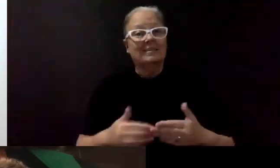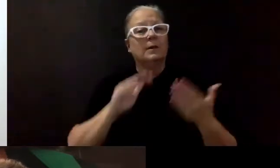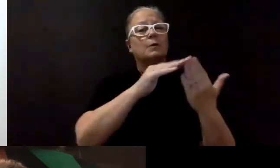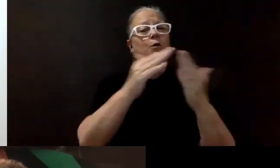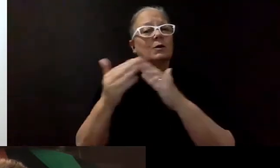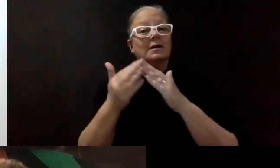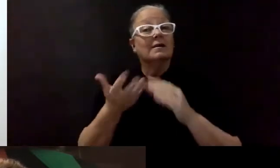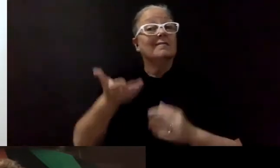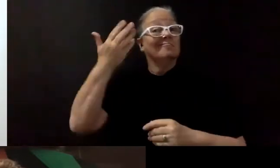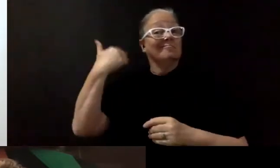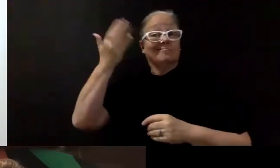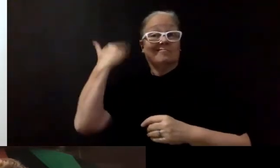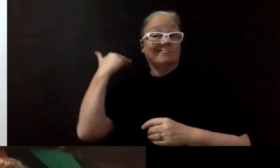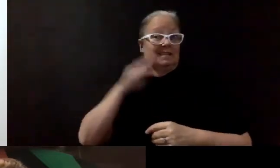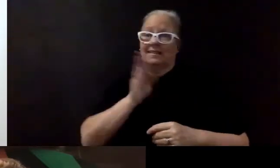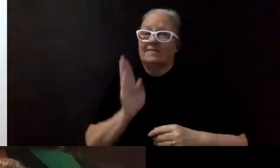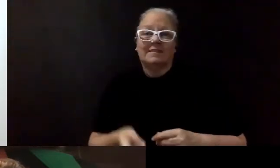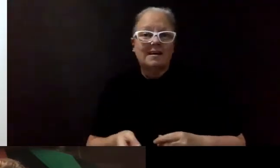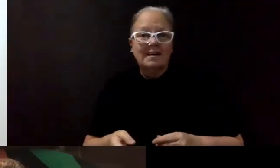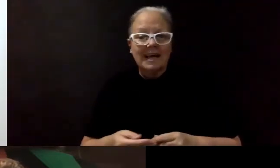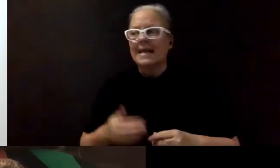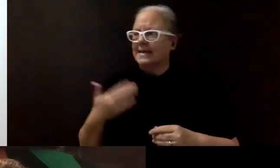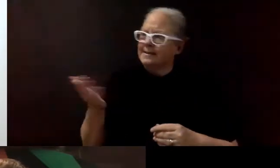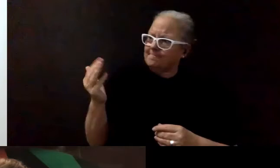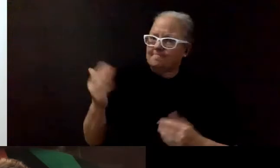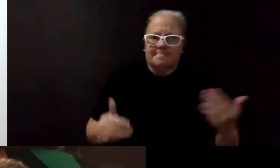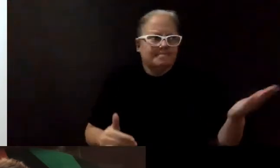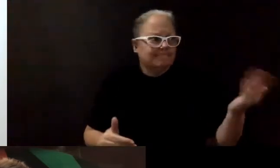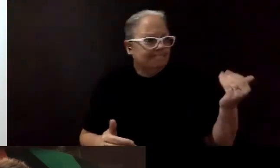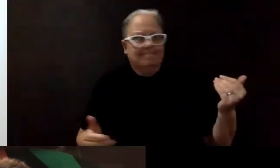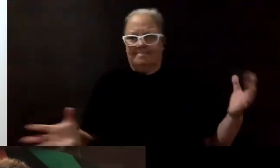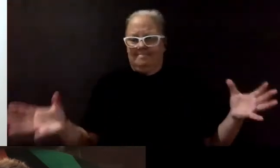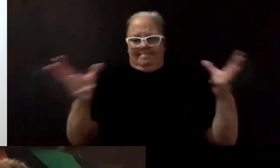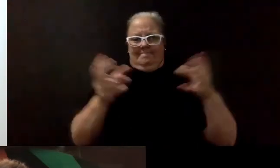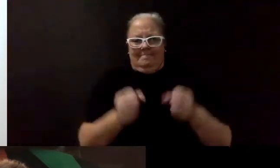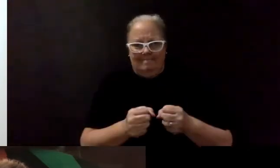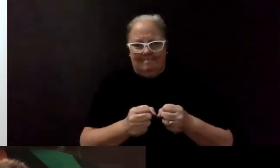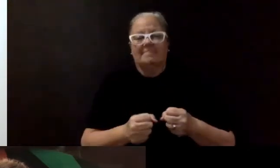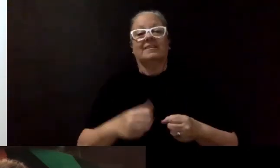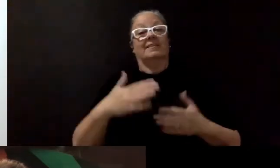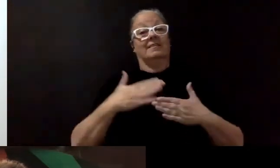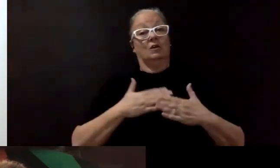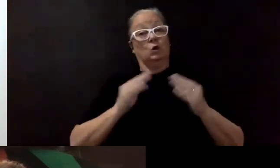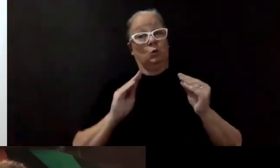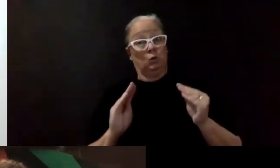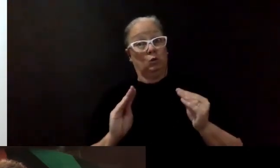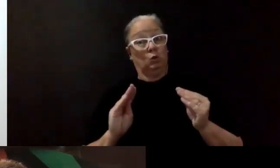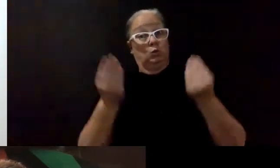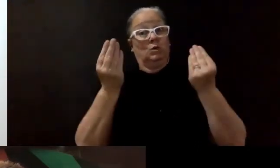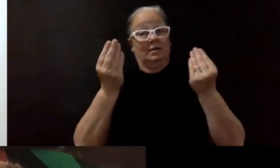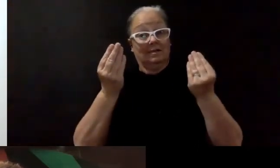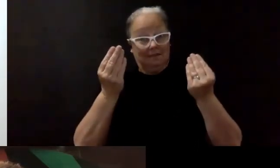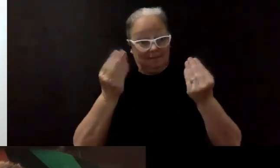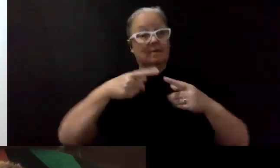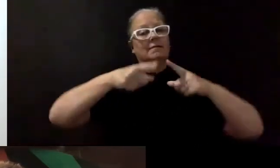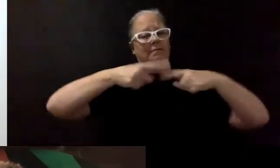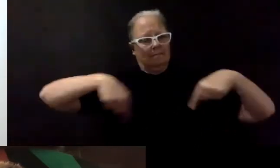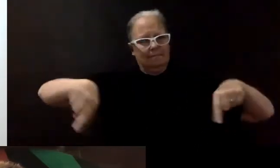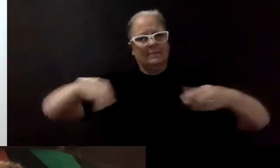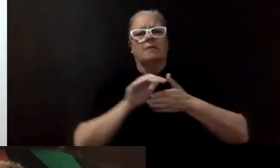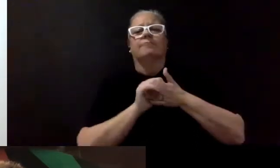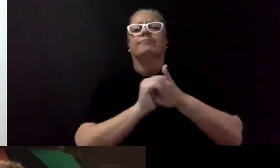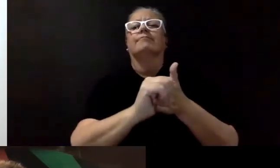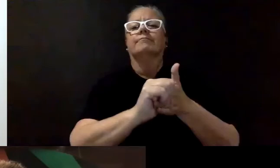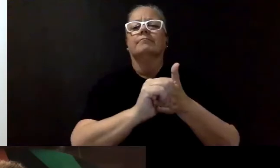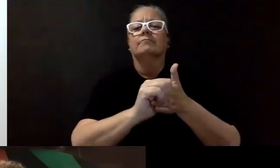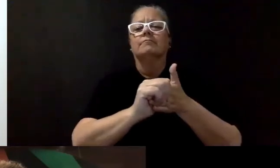before. And so I brought them all together, and it was a youth-led event, which was the really cool thing about it. We had so